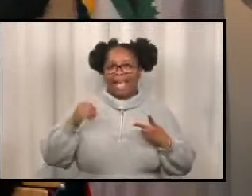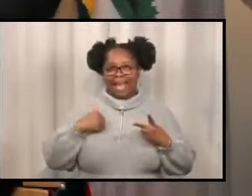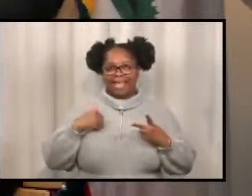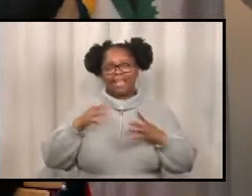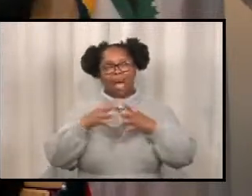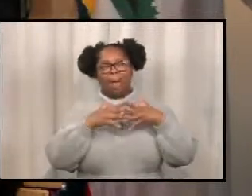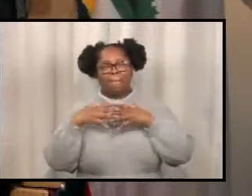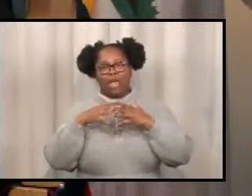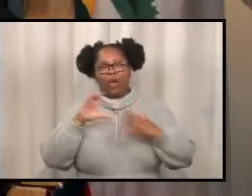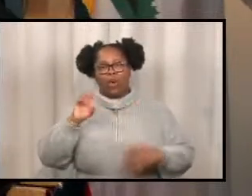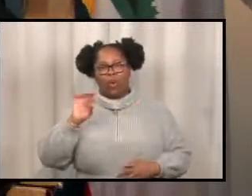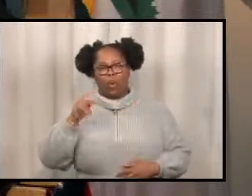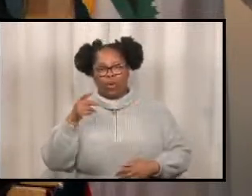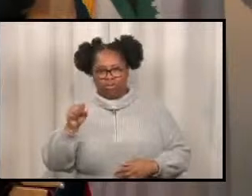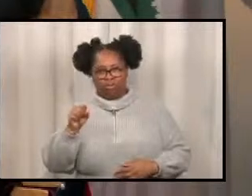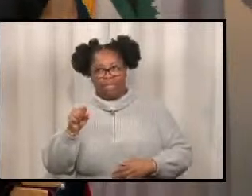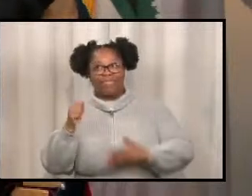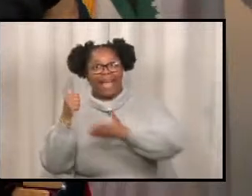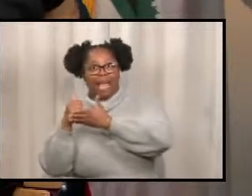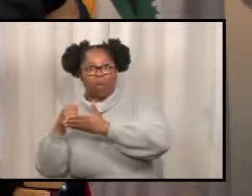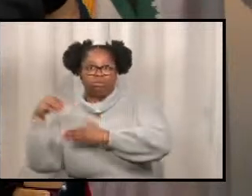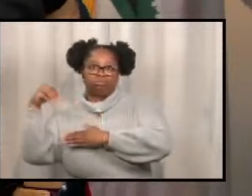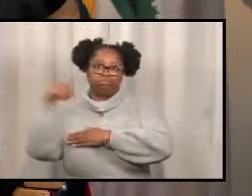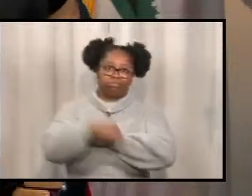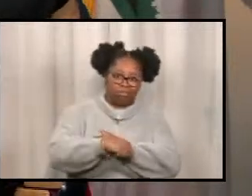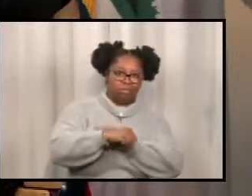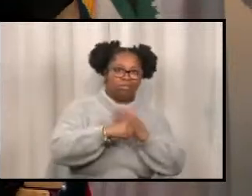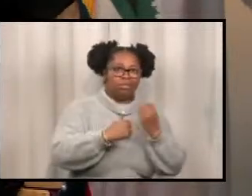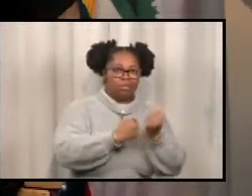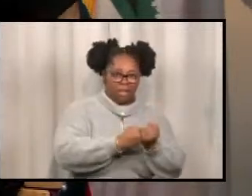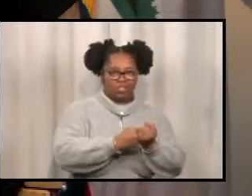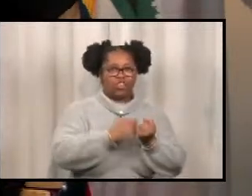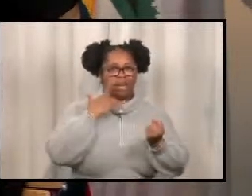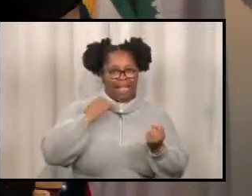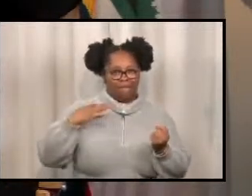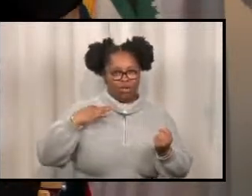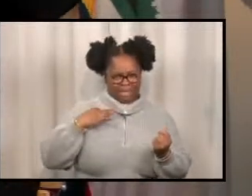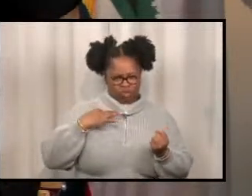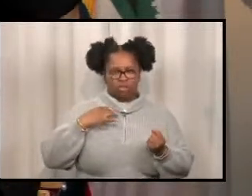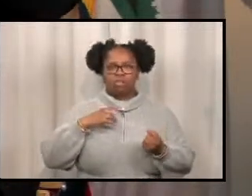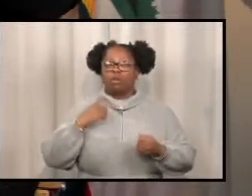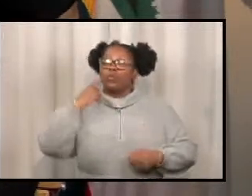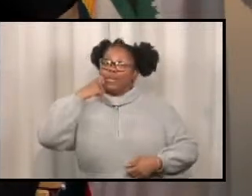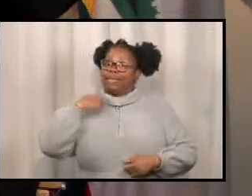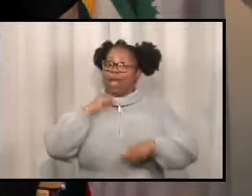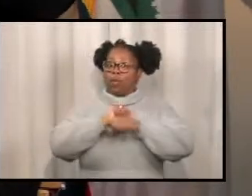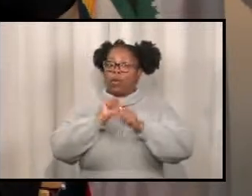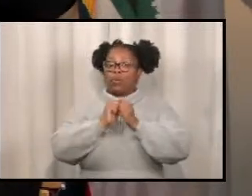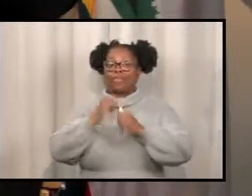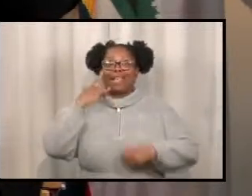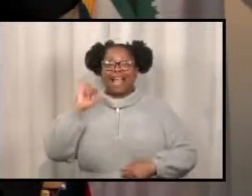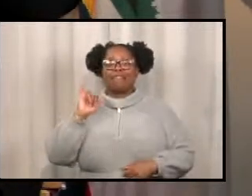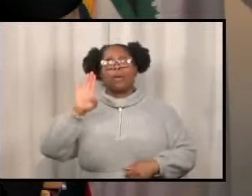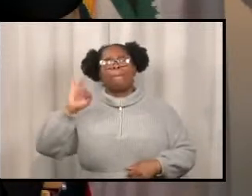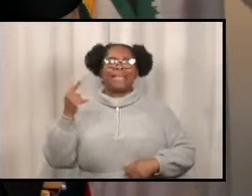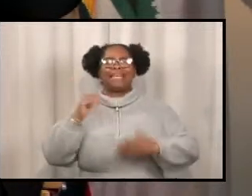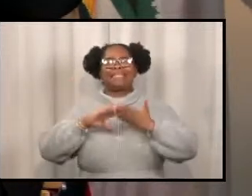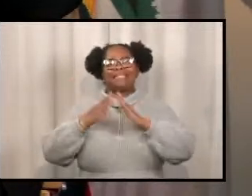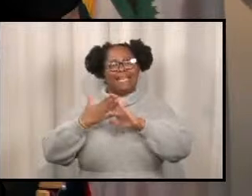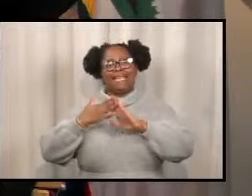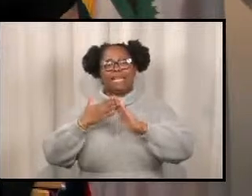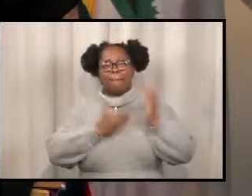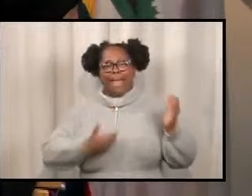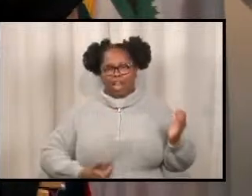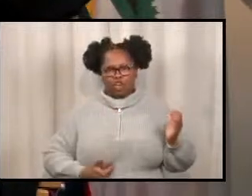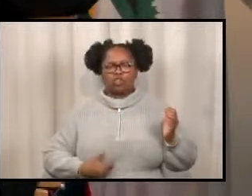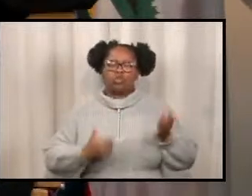AmeriCorps, which helps fund California volunteers. And most recently, I worked with California big city mayors to